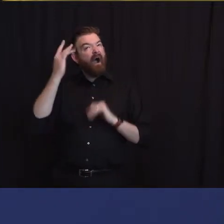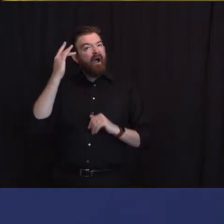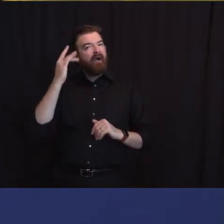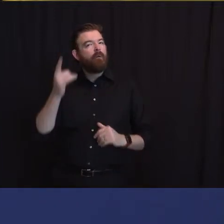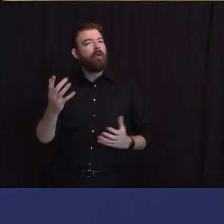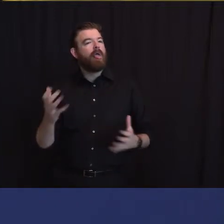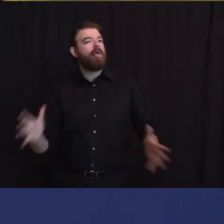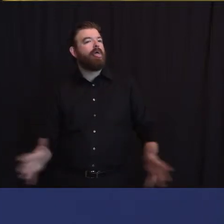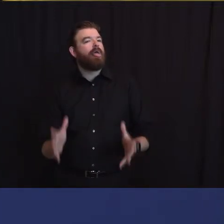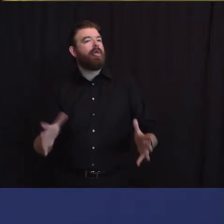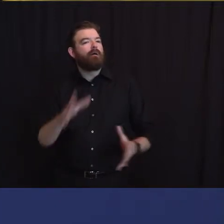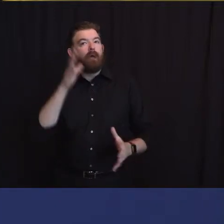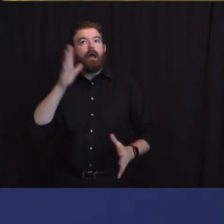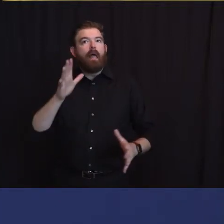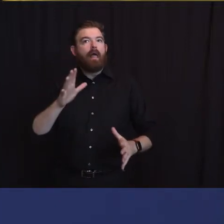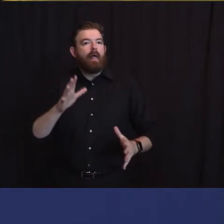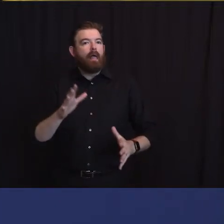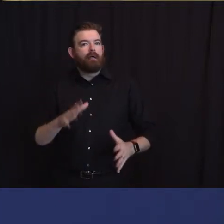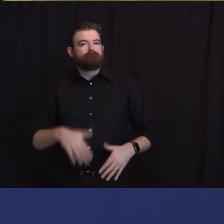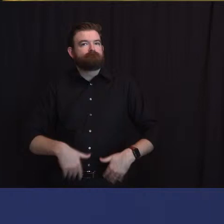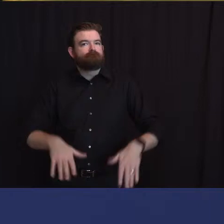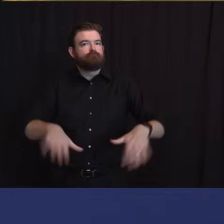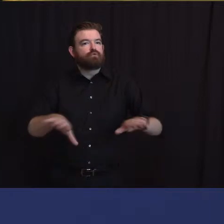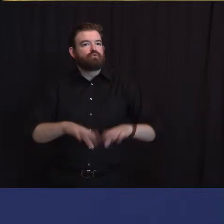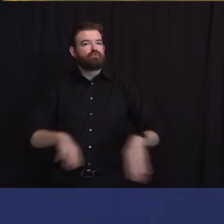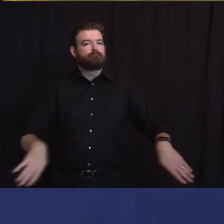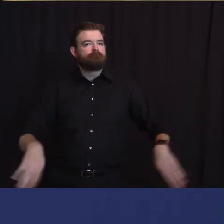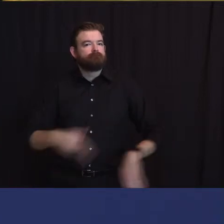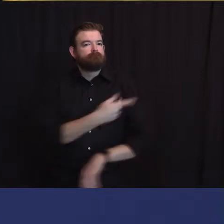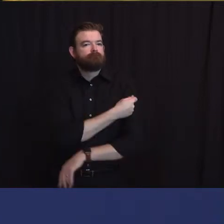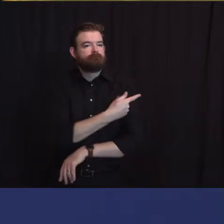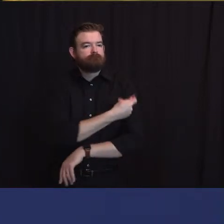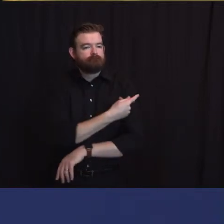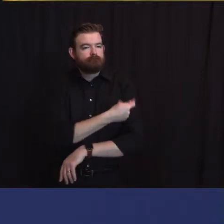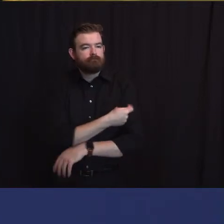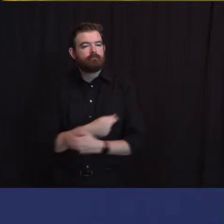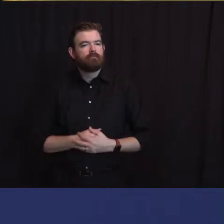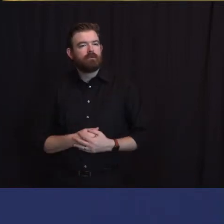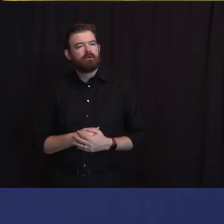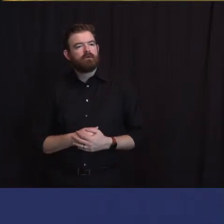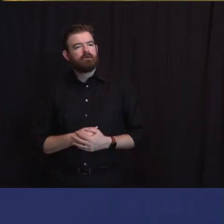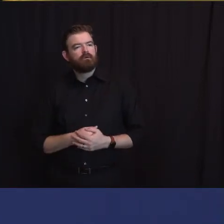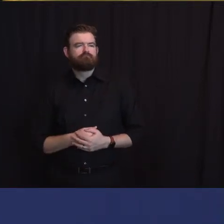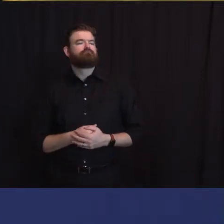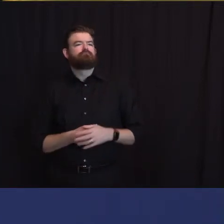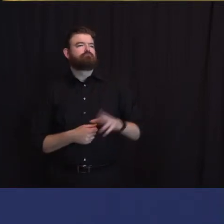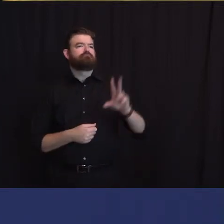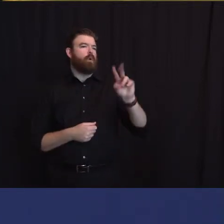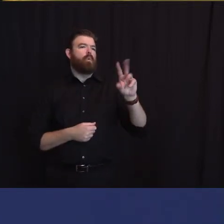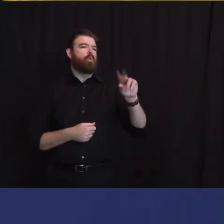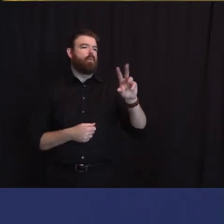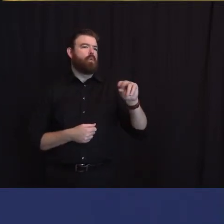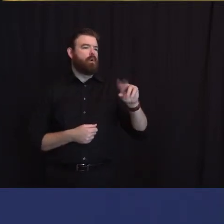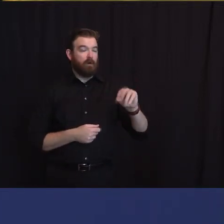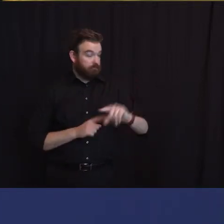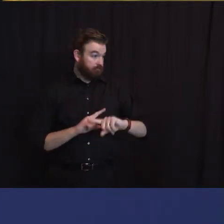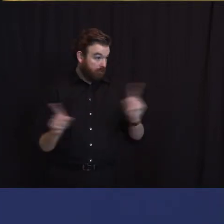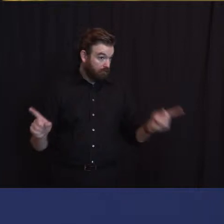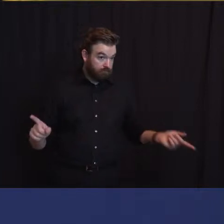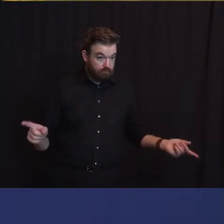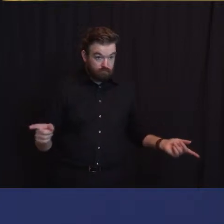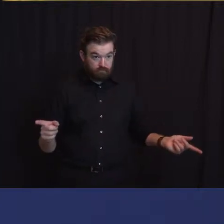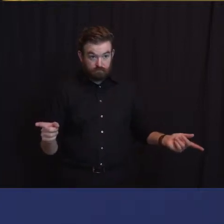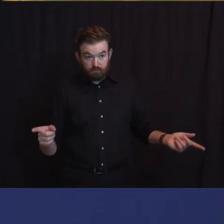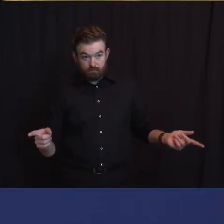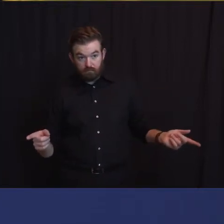Alex, in fairness, I think it might be. It might have that salutary effect. And if it does, that's a good thing. But